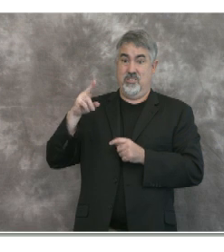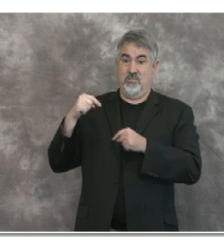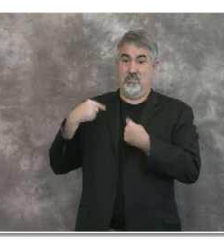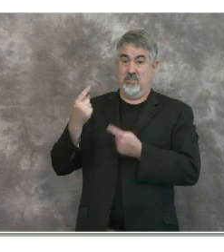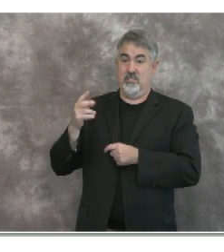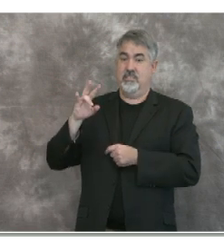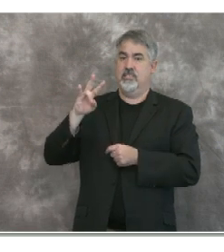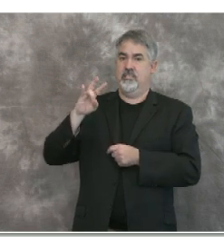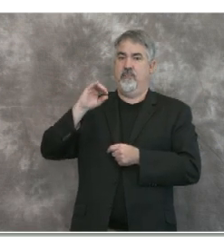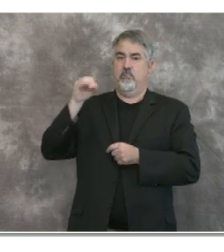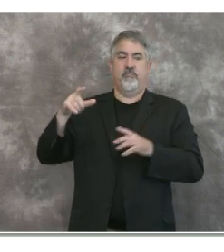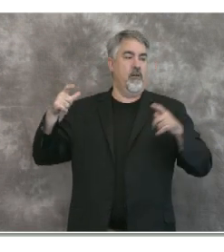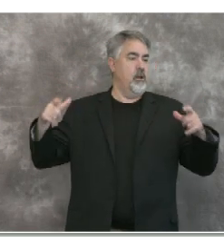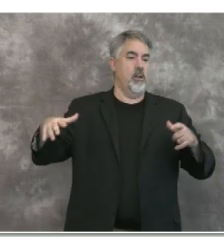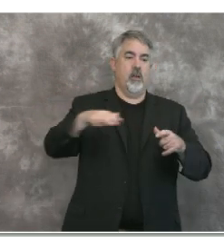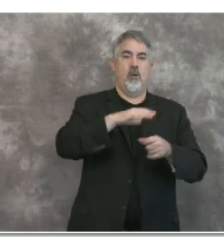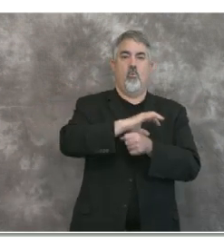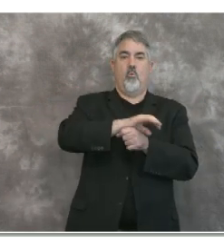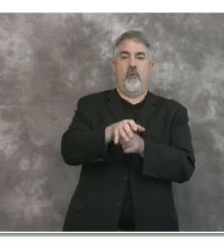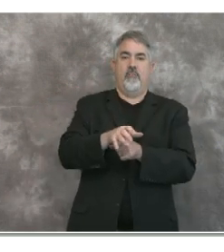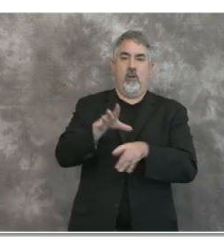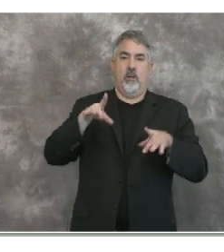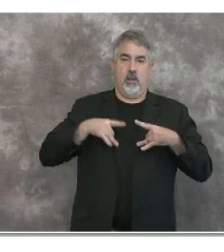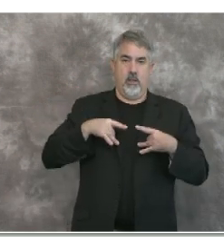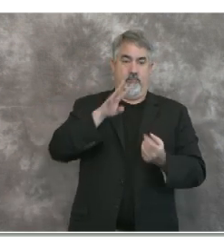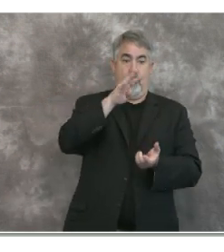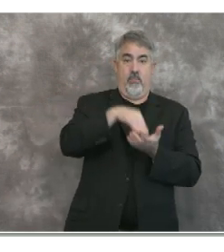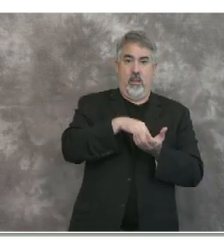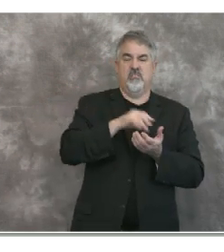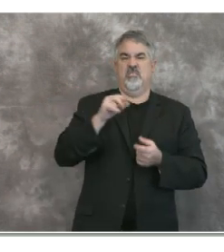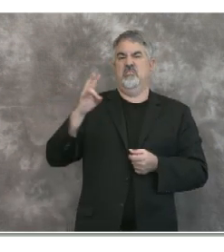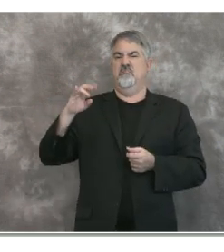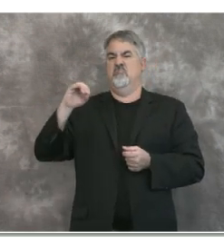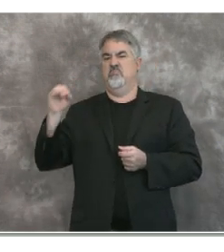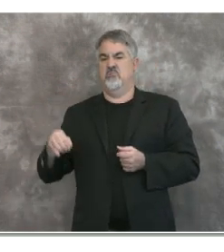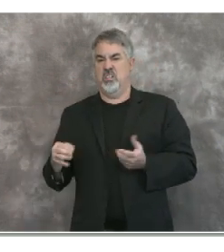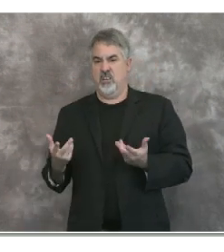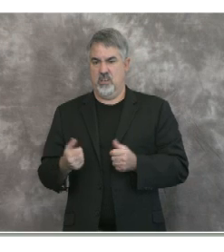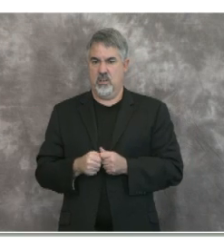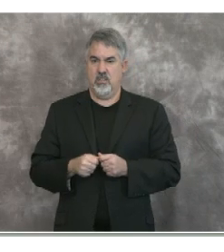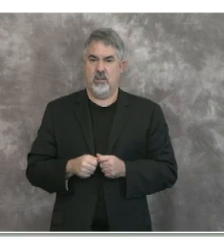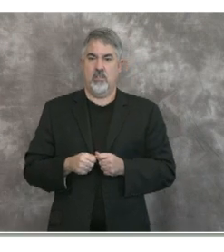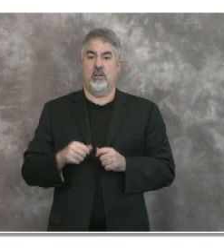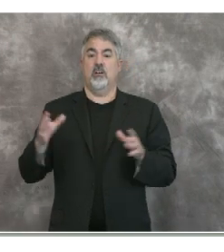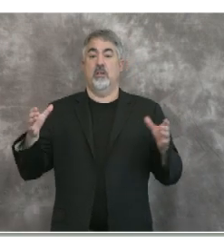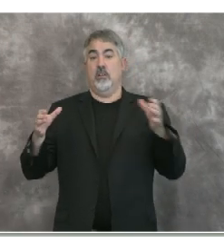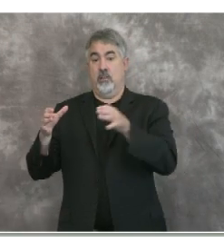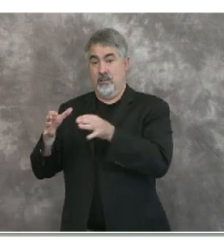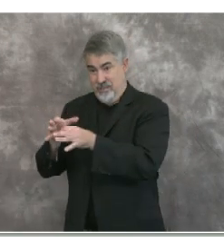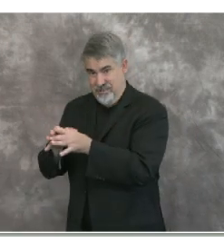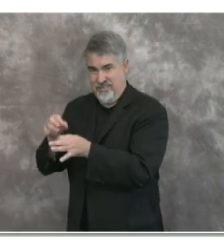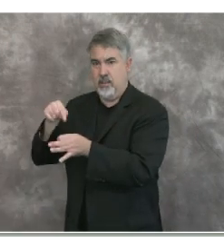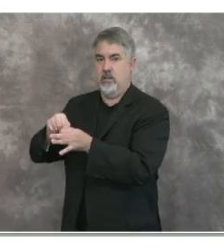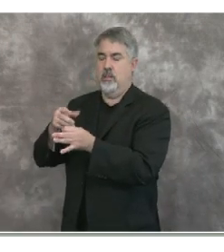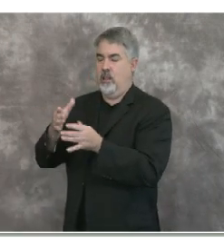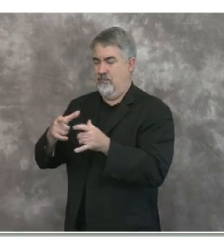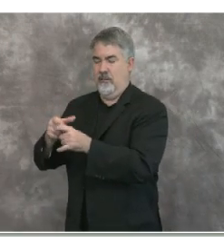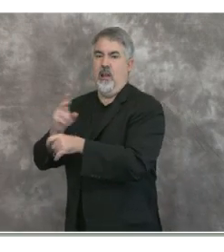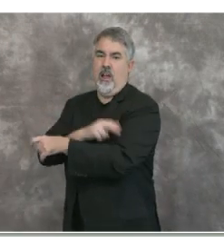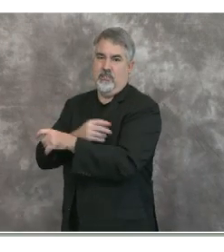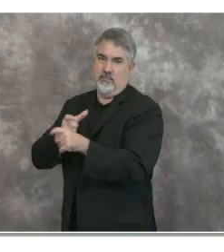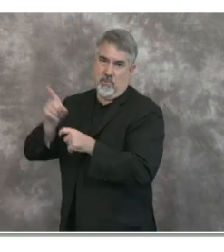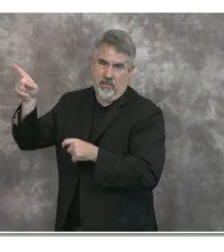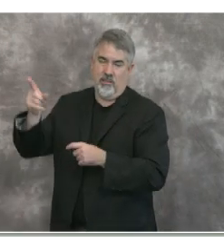number of cases and 32% of the number of cases that have been hospitalized.